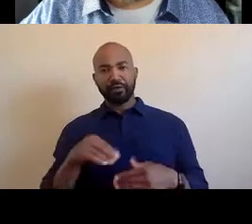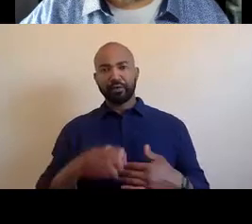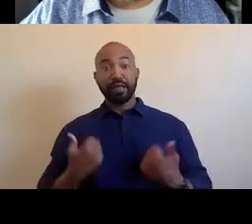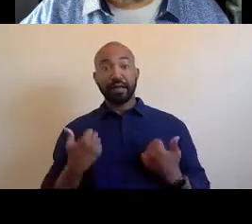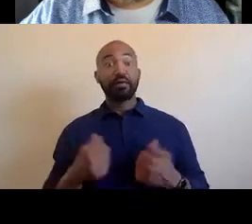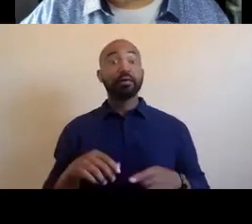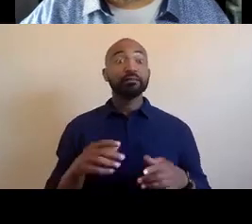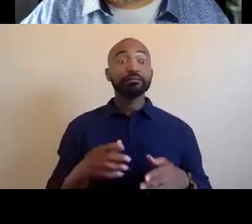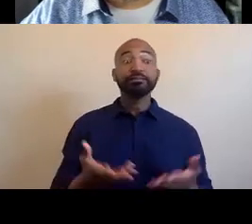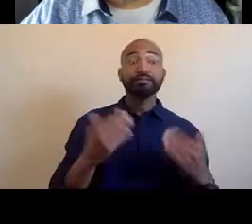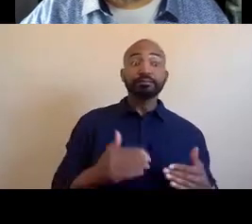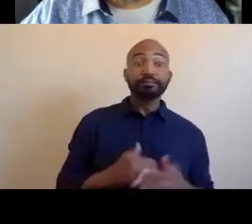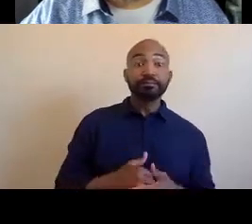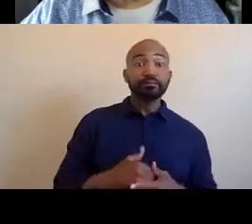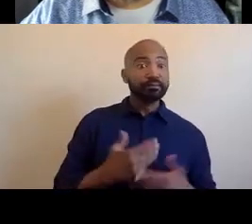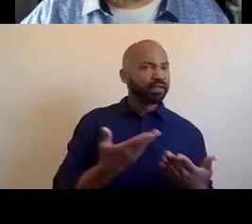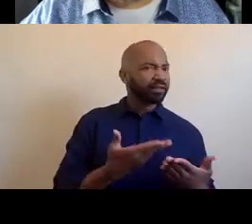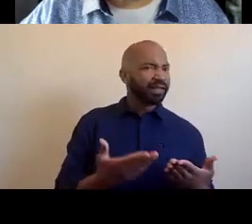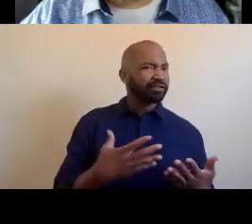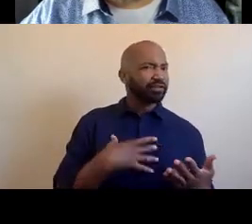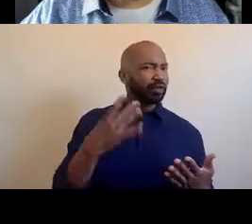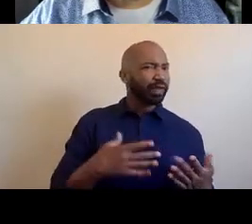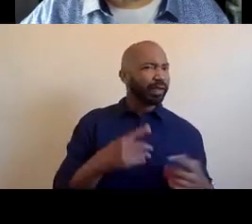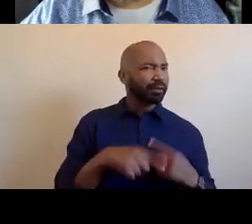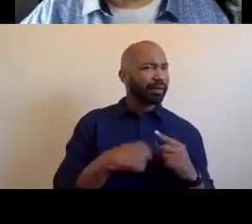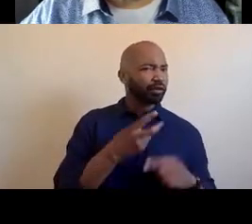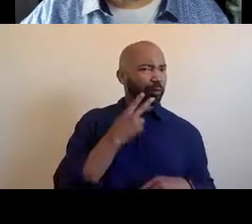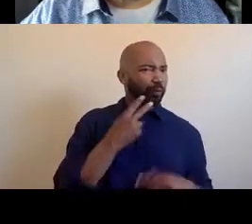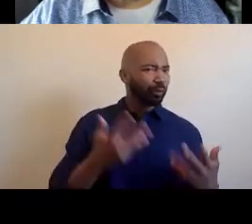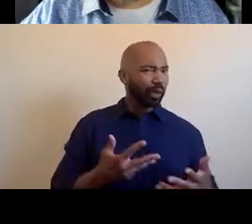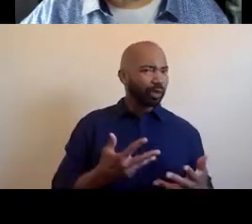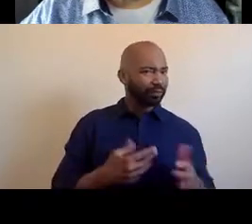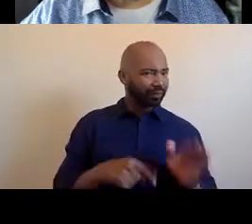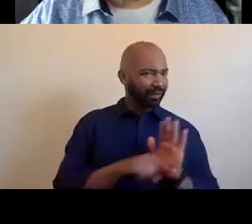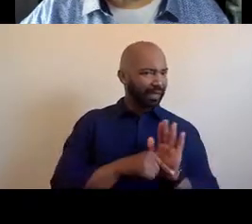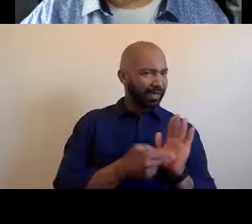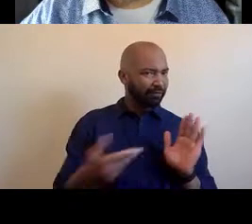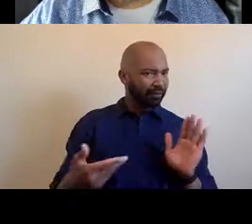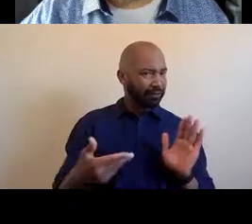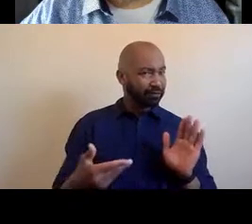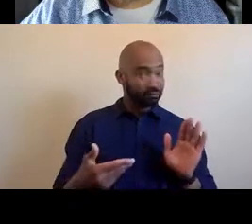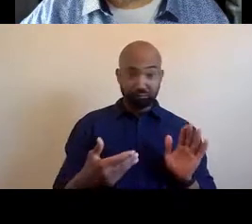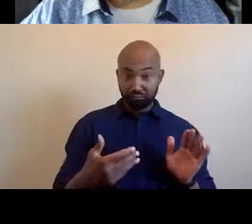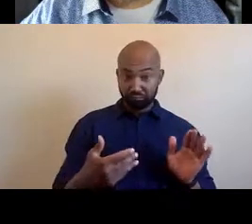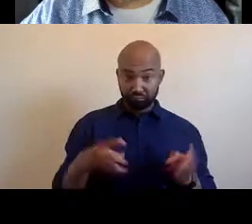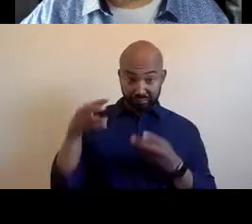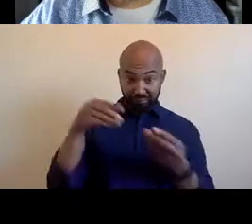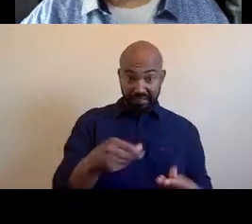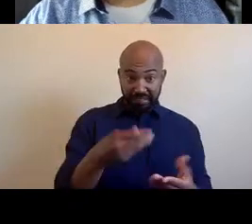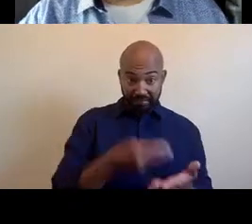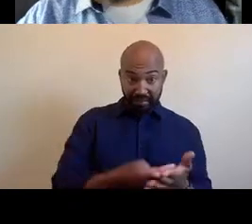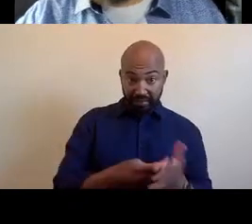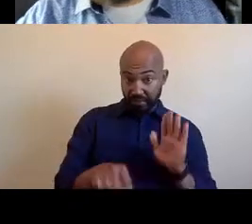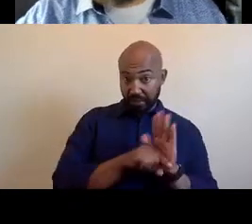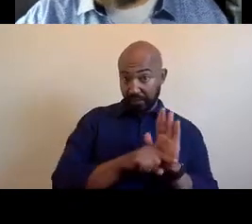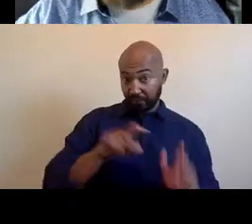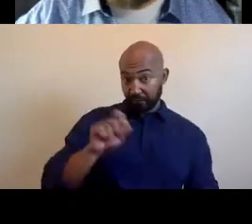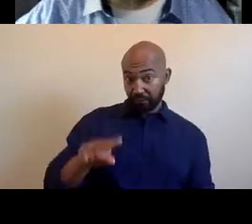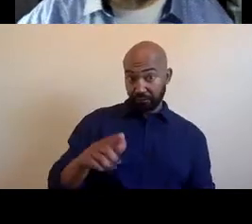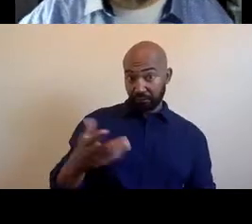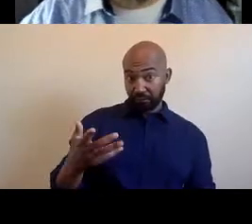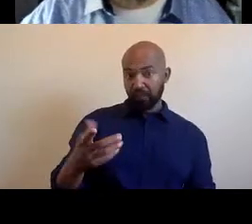the money that you're spending, or what else? So those are the points that I like to highlight in terms of